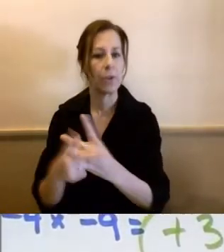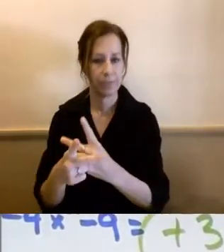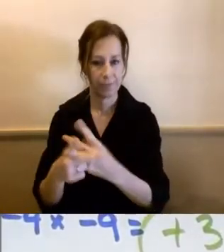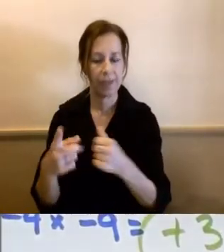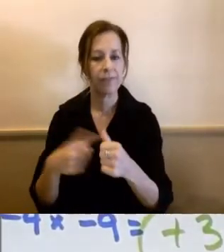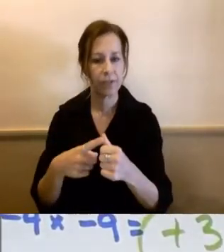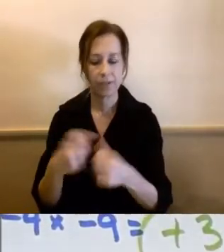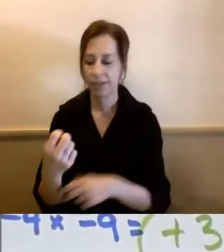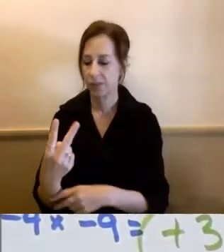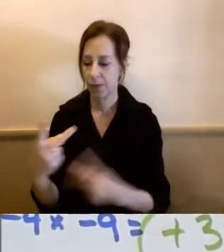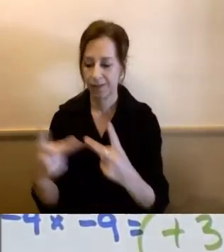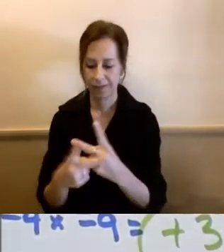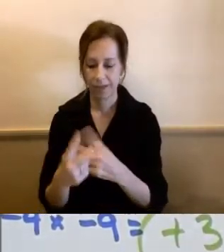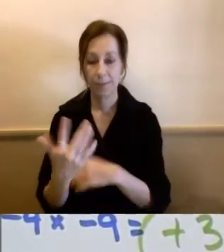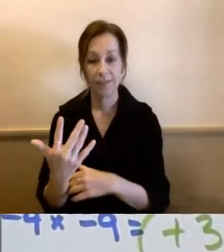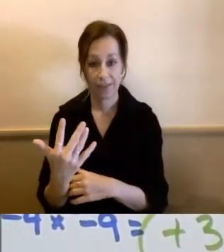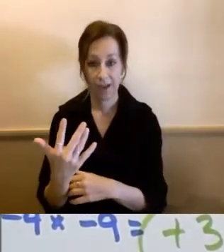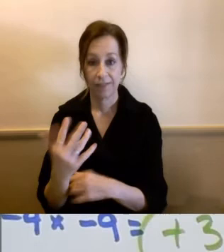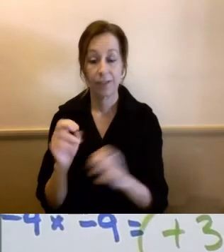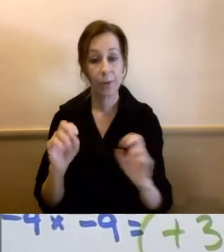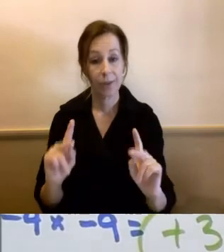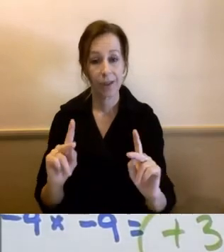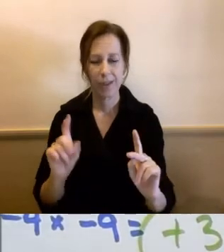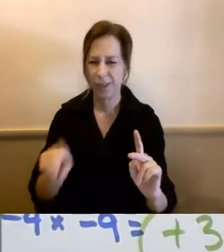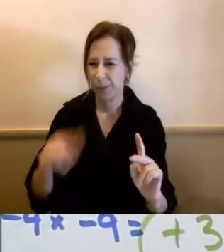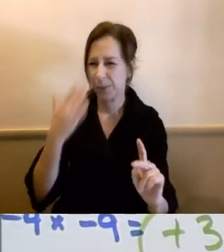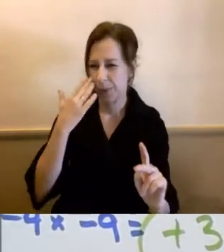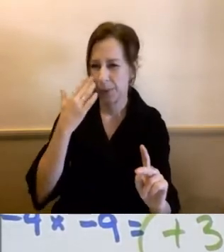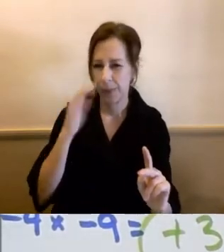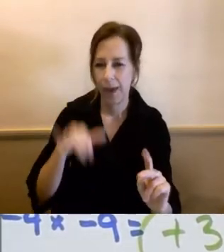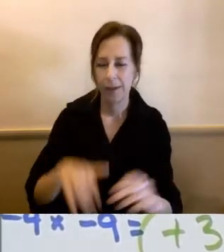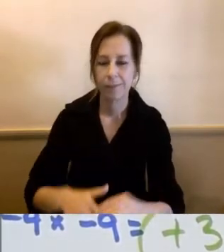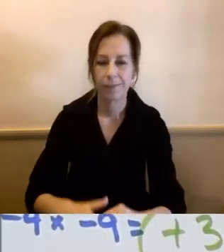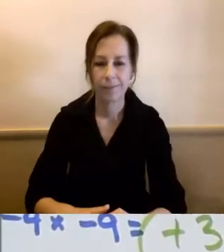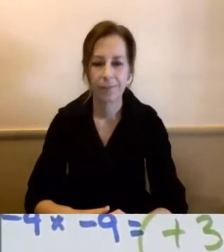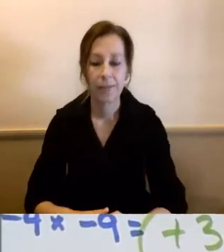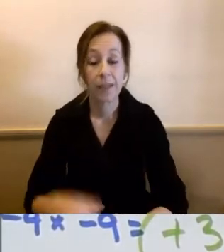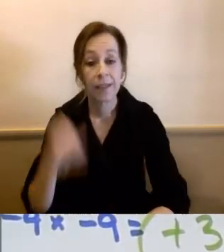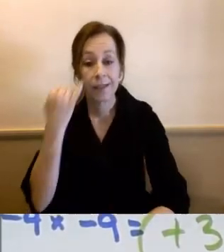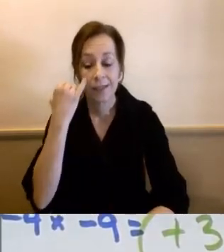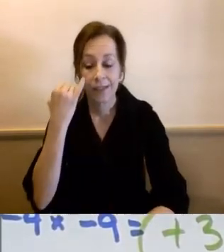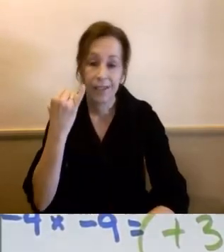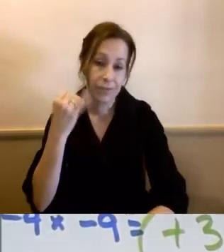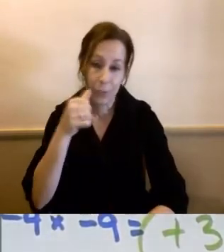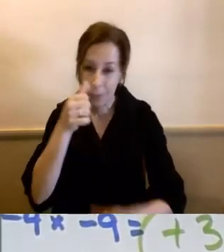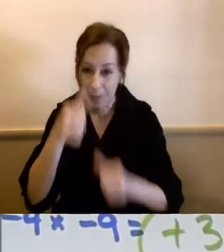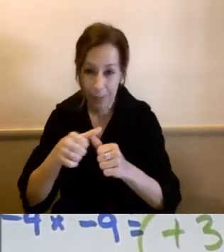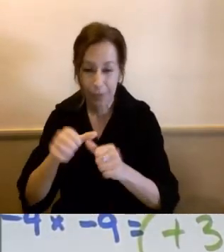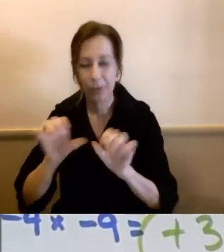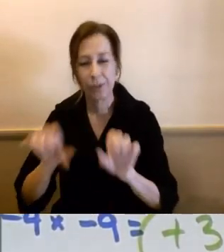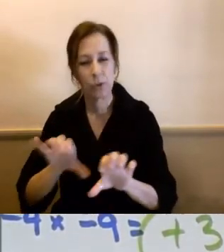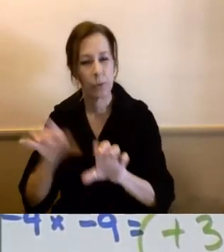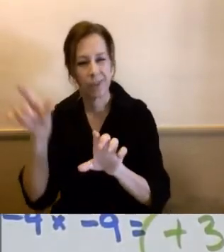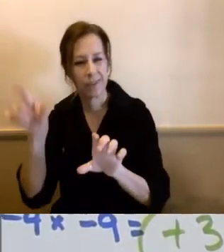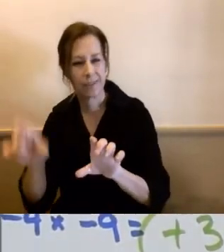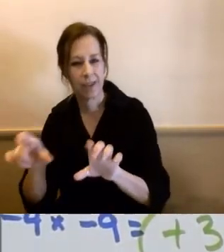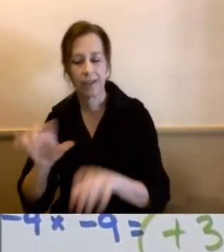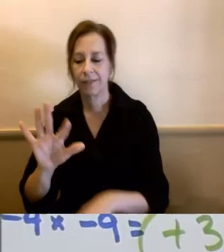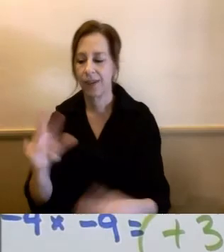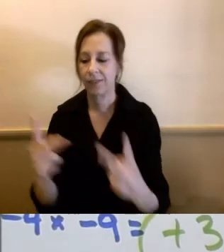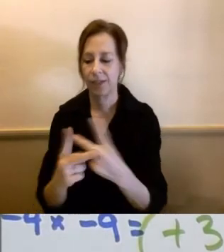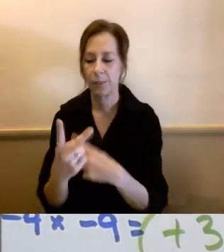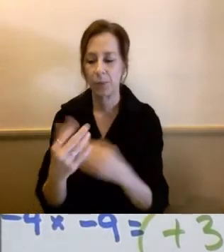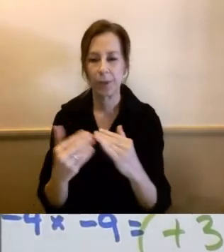going to multiply first, so 12 times 5. All right, you should know this, but in case you could do it on the side. 5 times 2